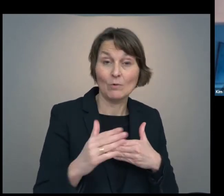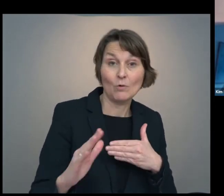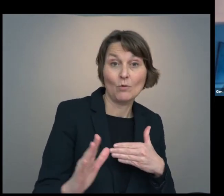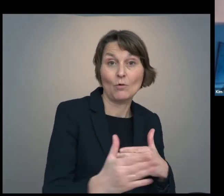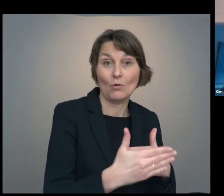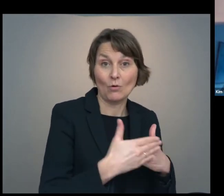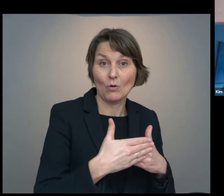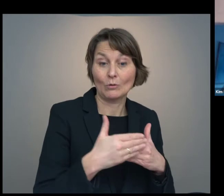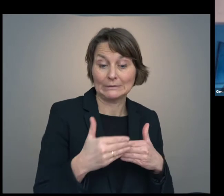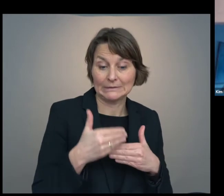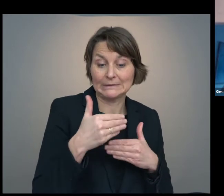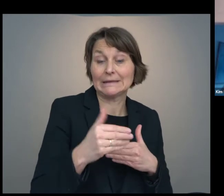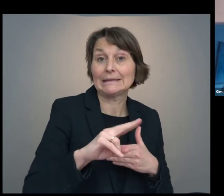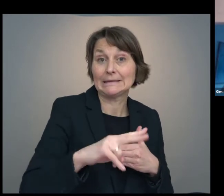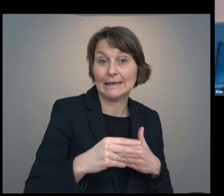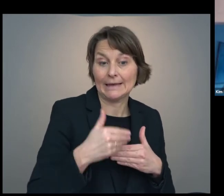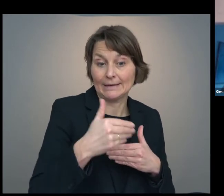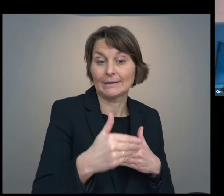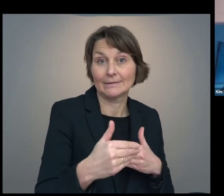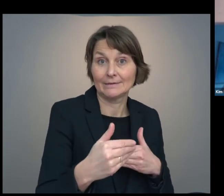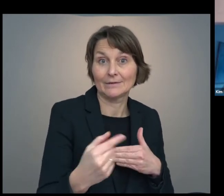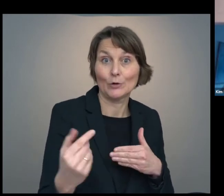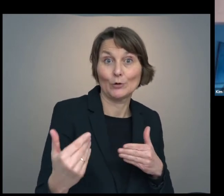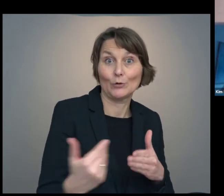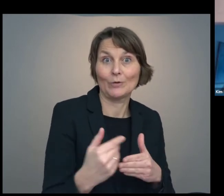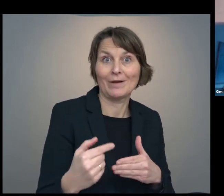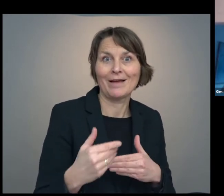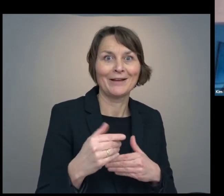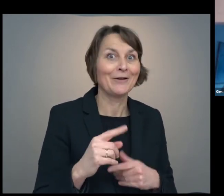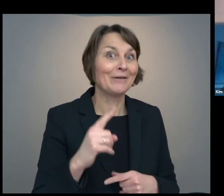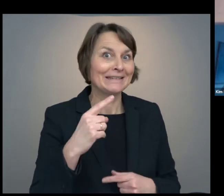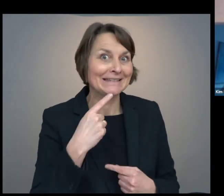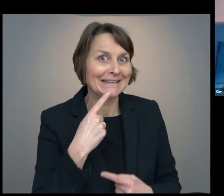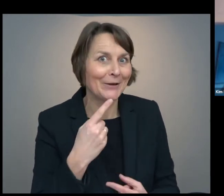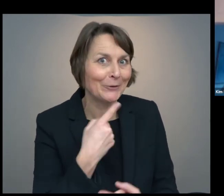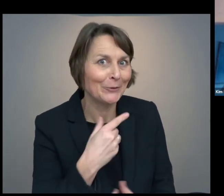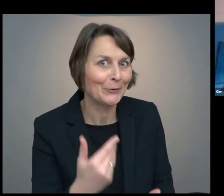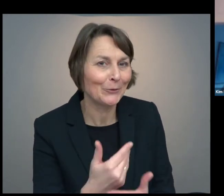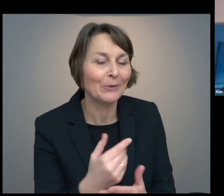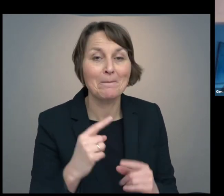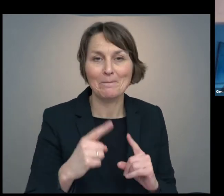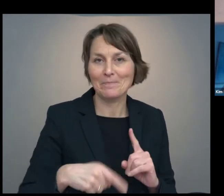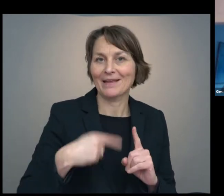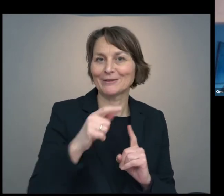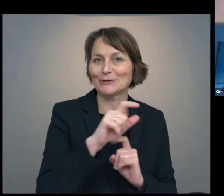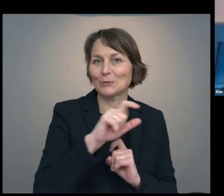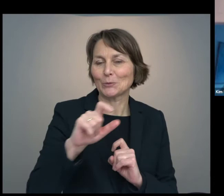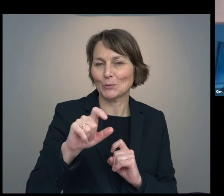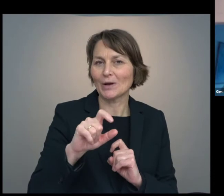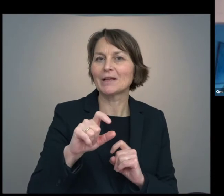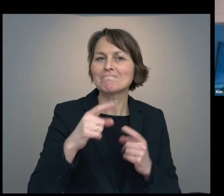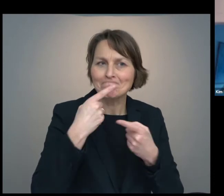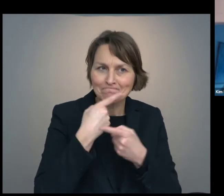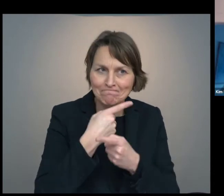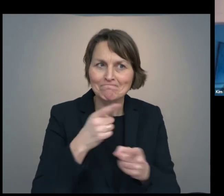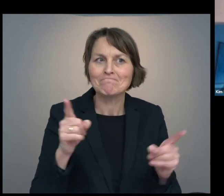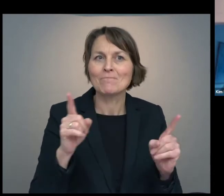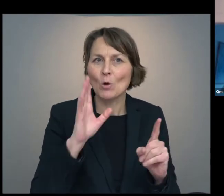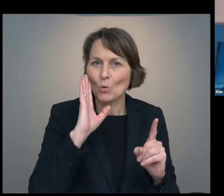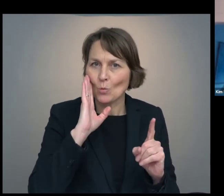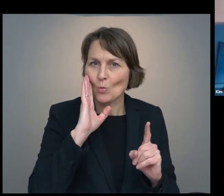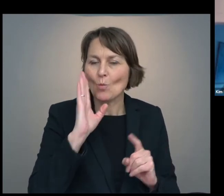closed the first IFC, and the second one is coming next week. I think this is the first time I said that. But next week is